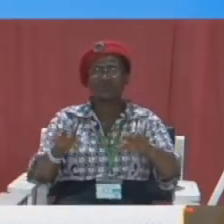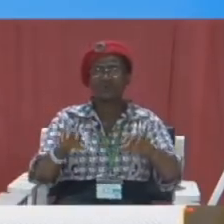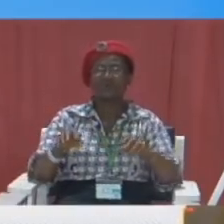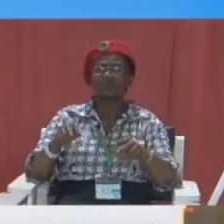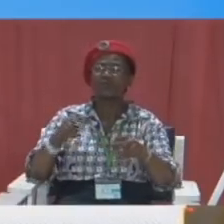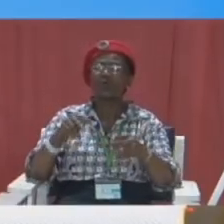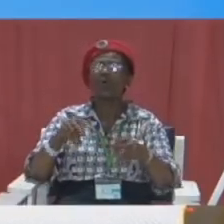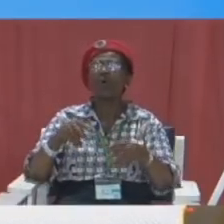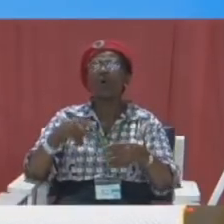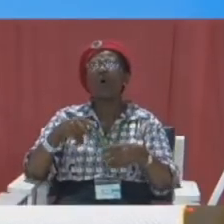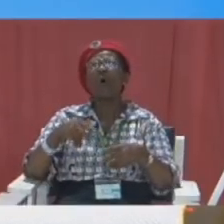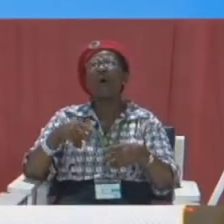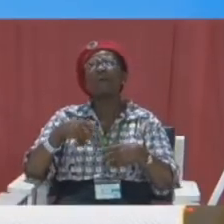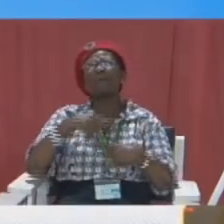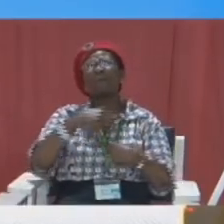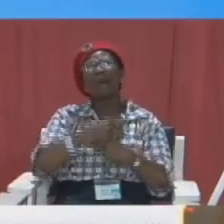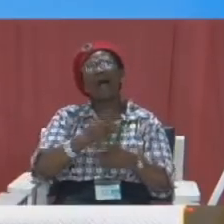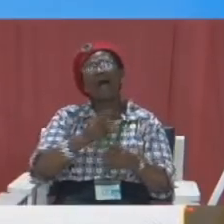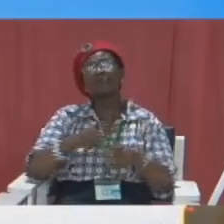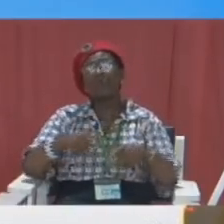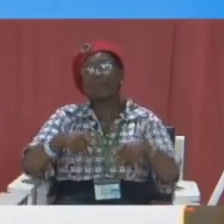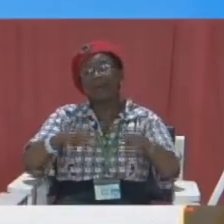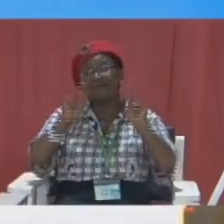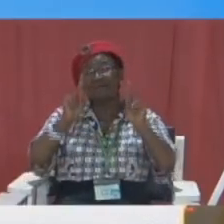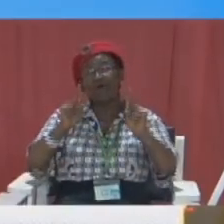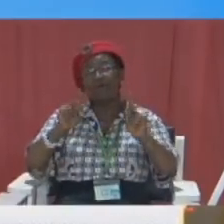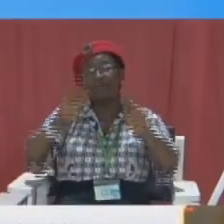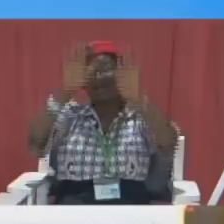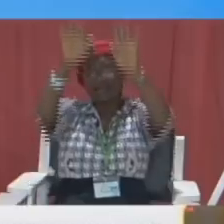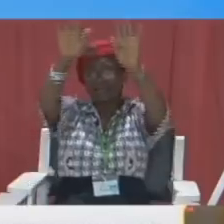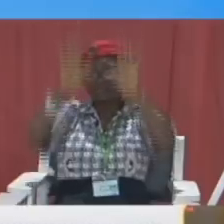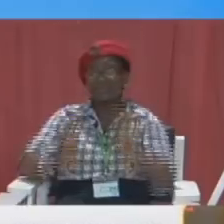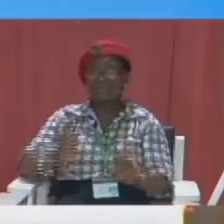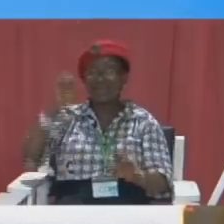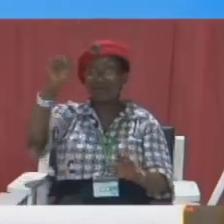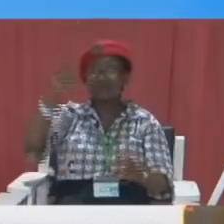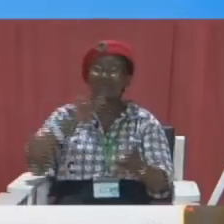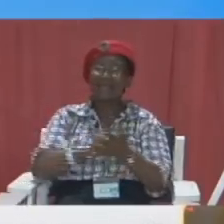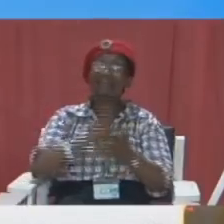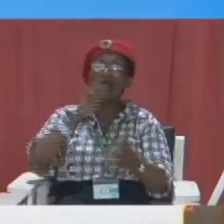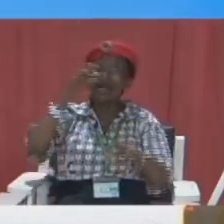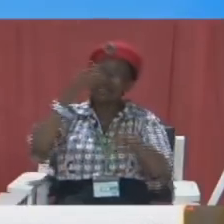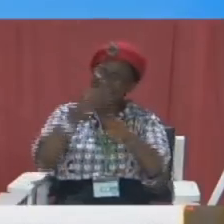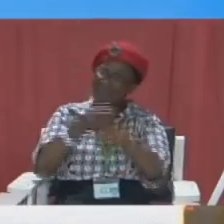perform miracles that is difficult to testify about.